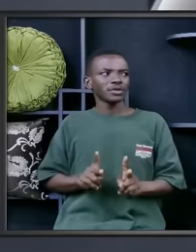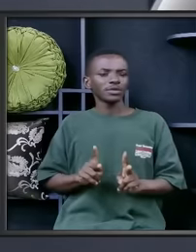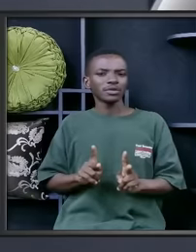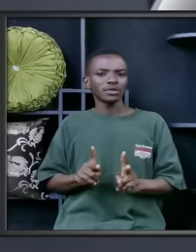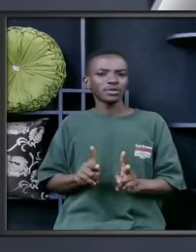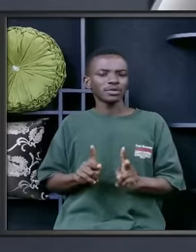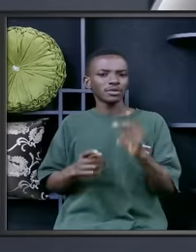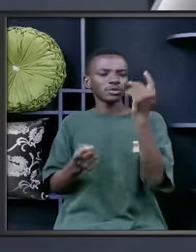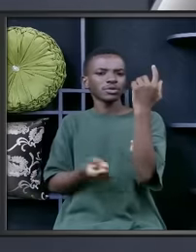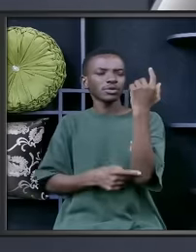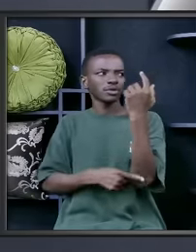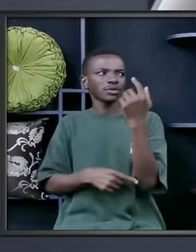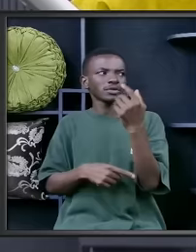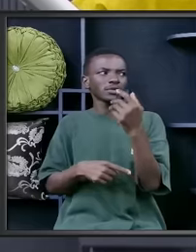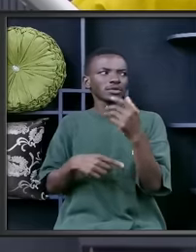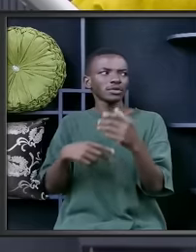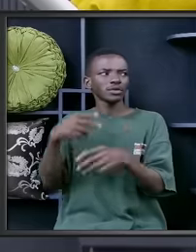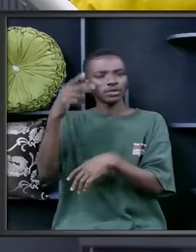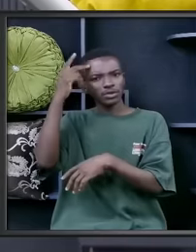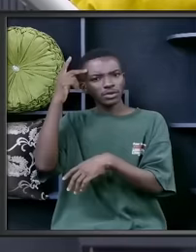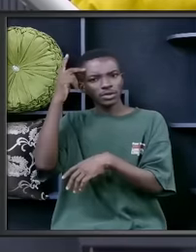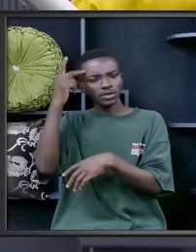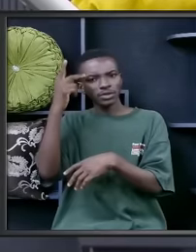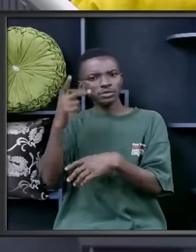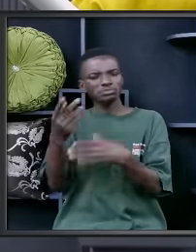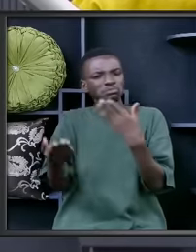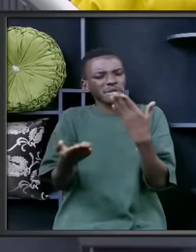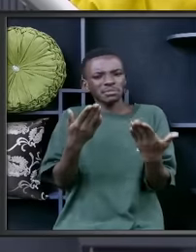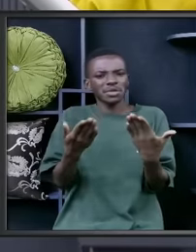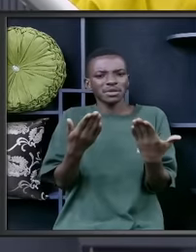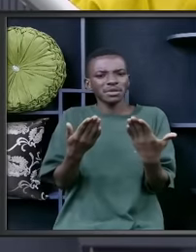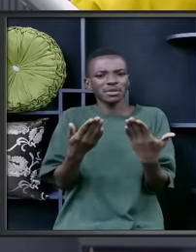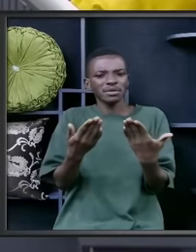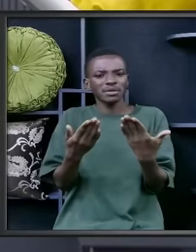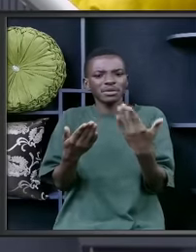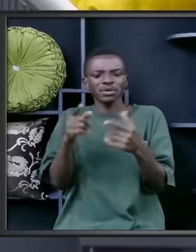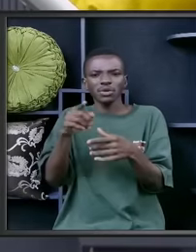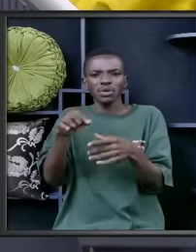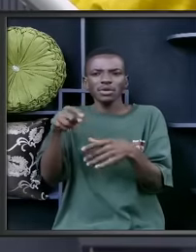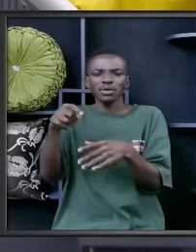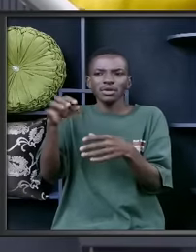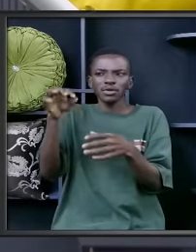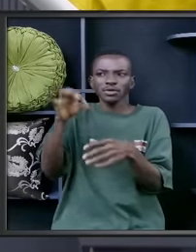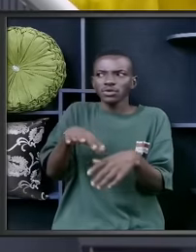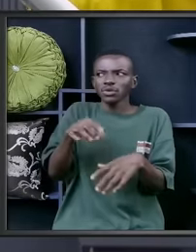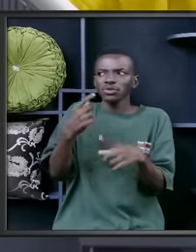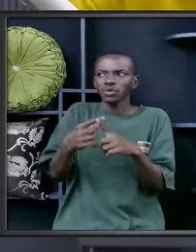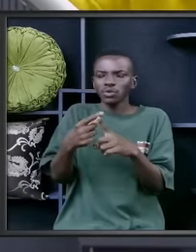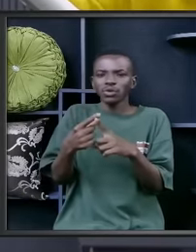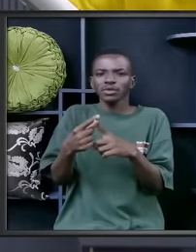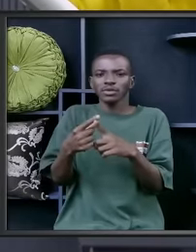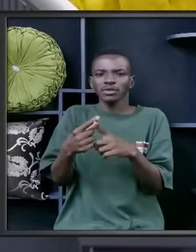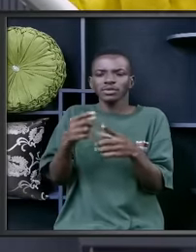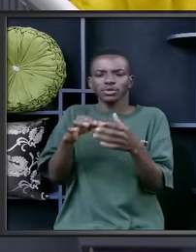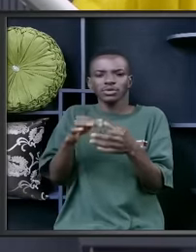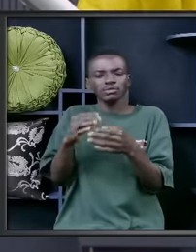physical torture, you they do psychological torture. Maybe, now you they drop one word, we okay. Go trigger that